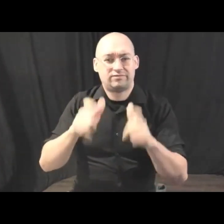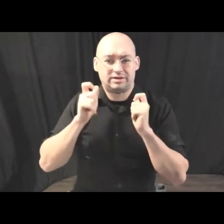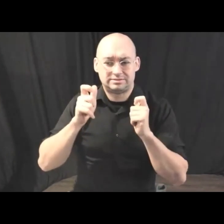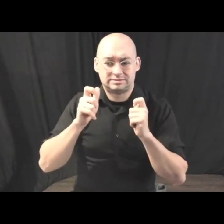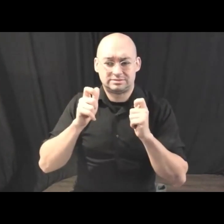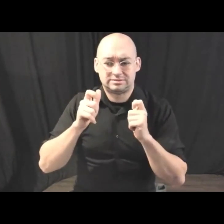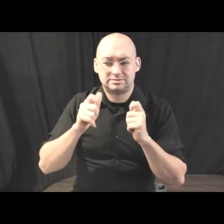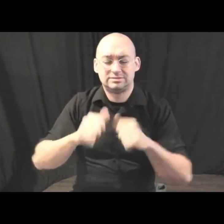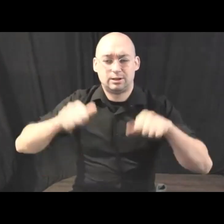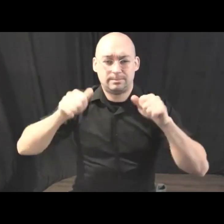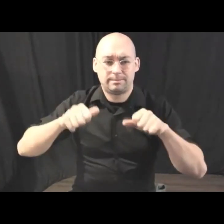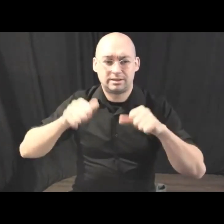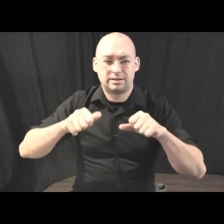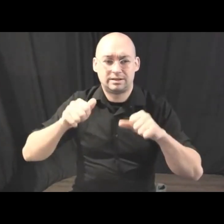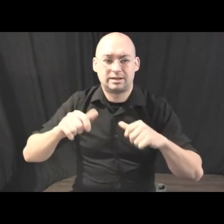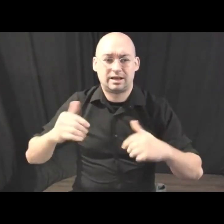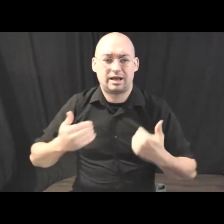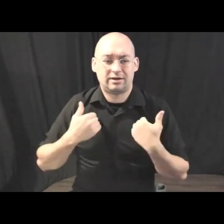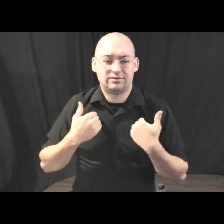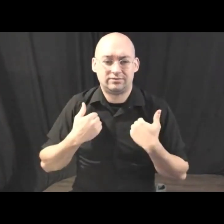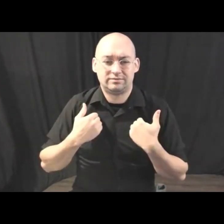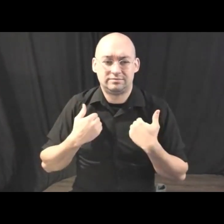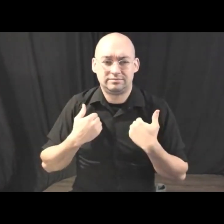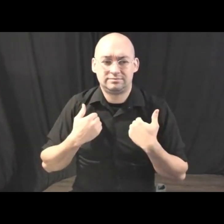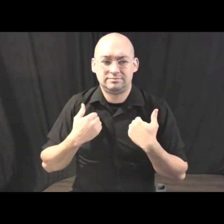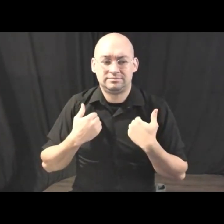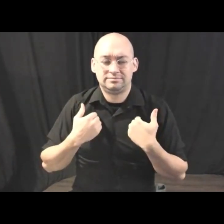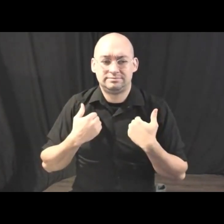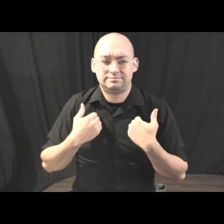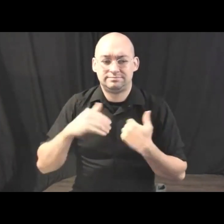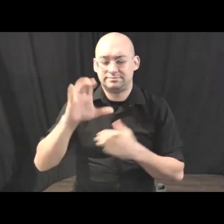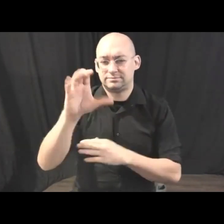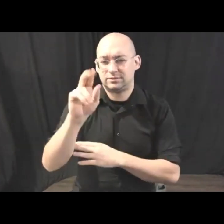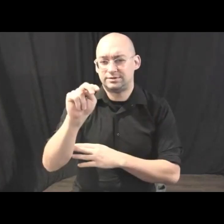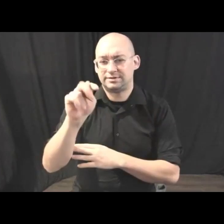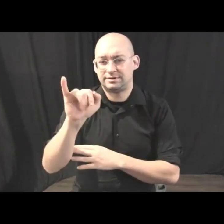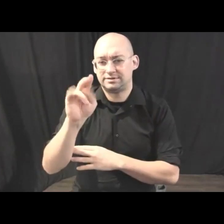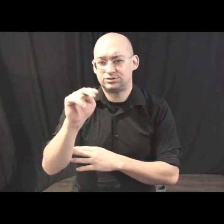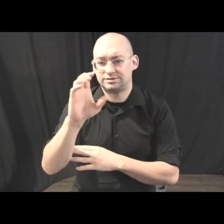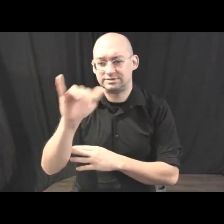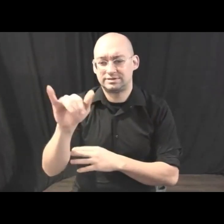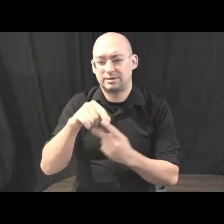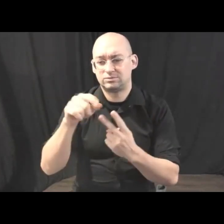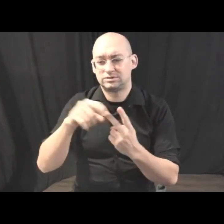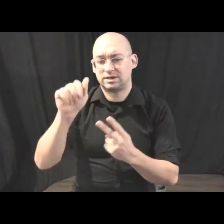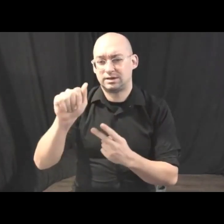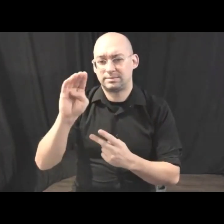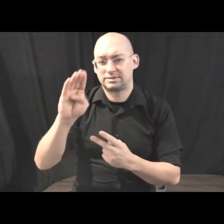the ability to have kind of contingency options A, B, C, D, E,